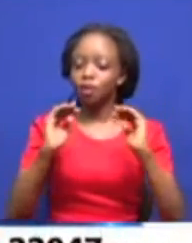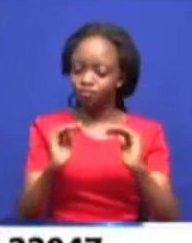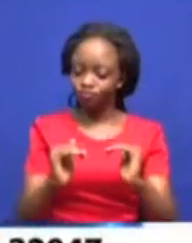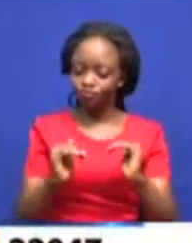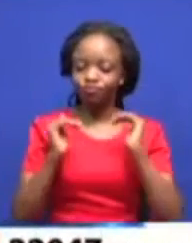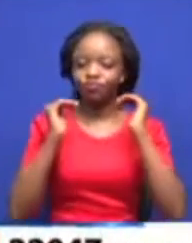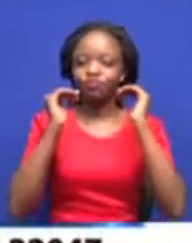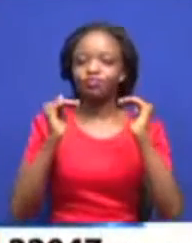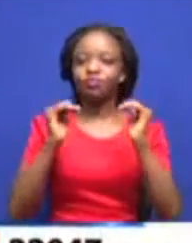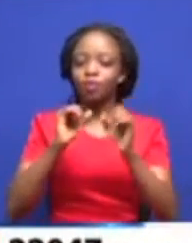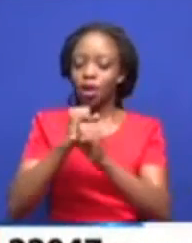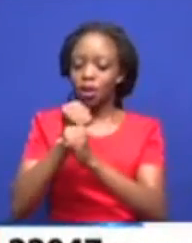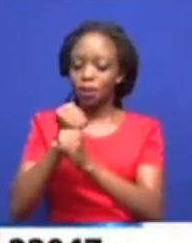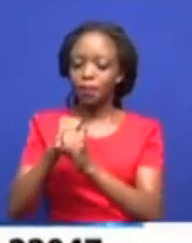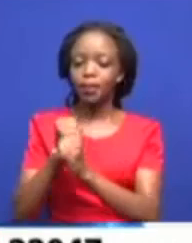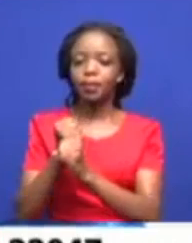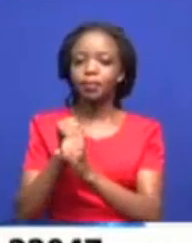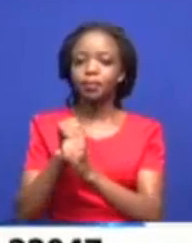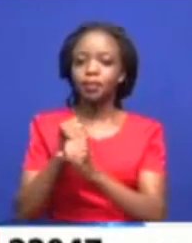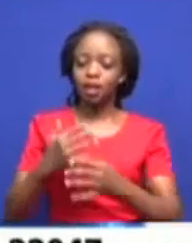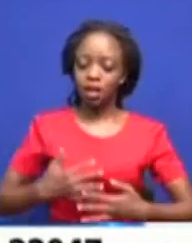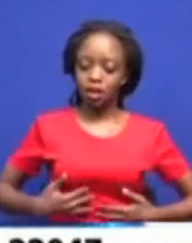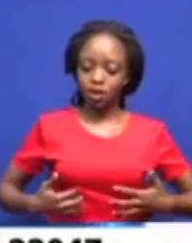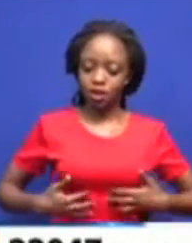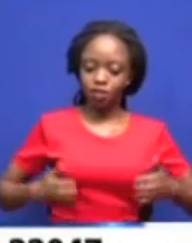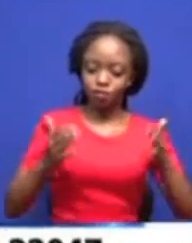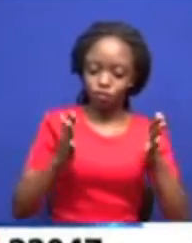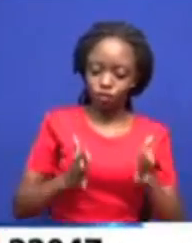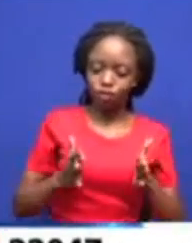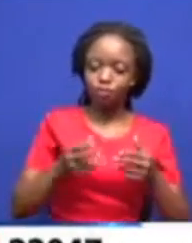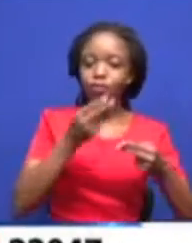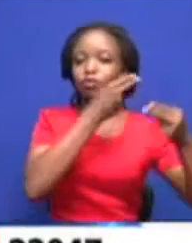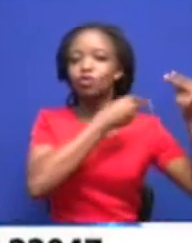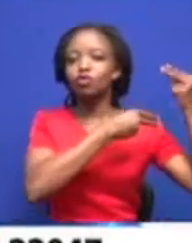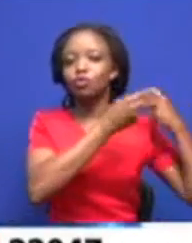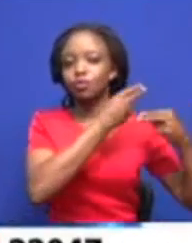and make refugees history.